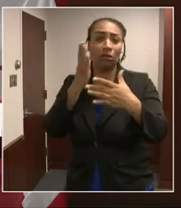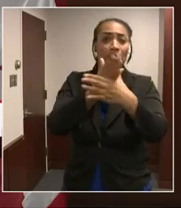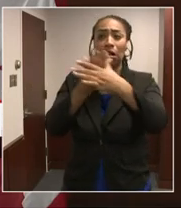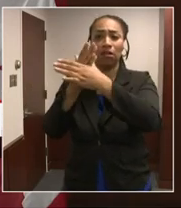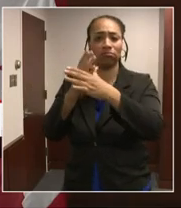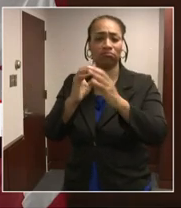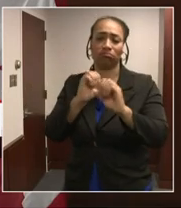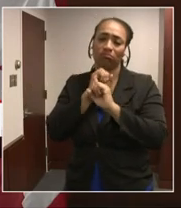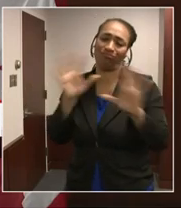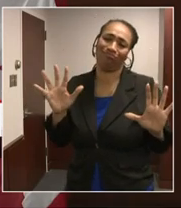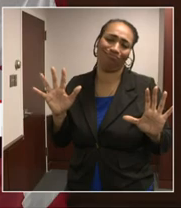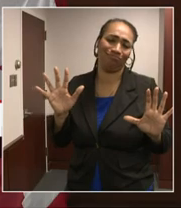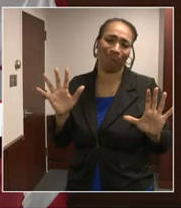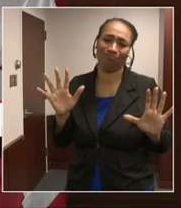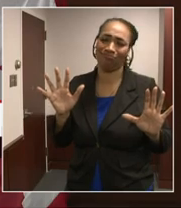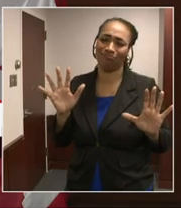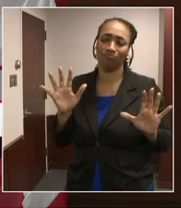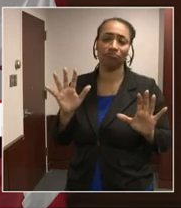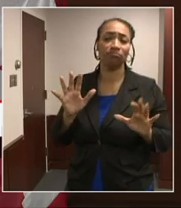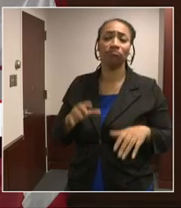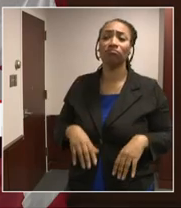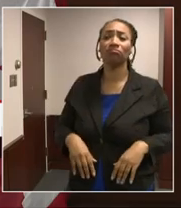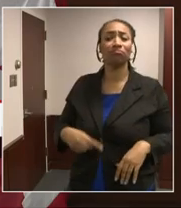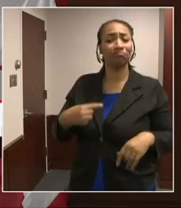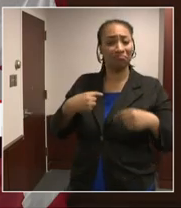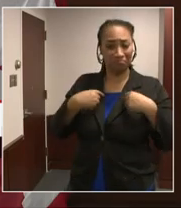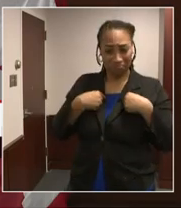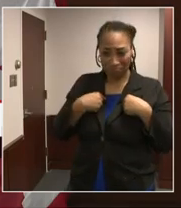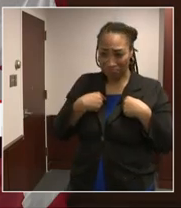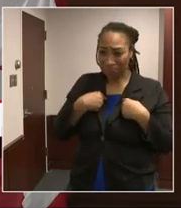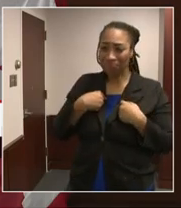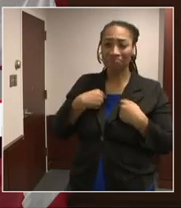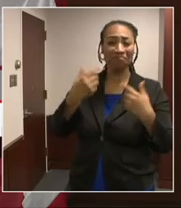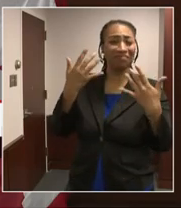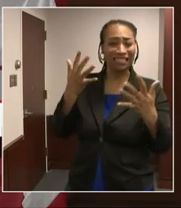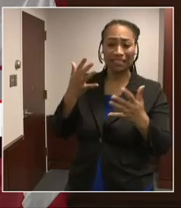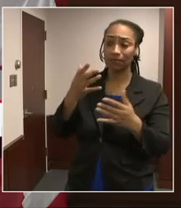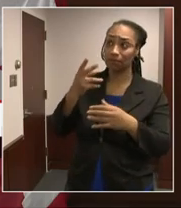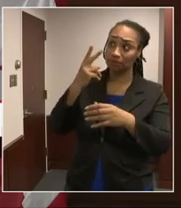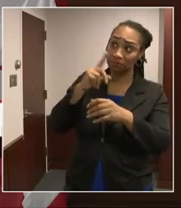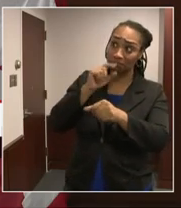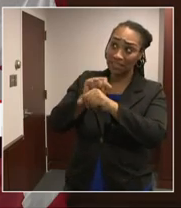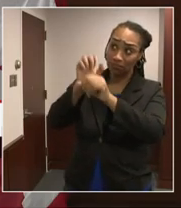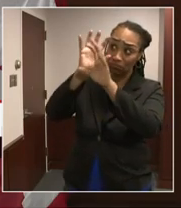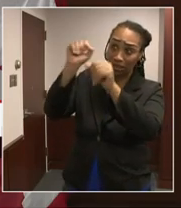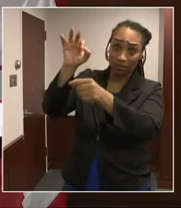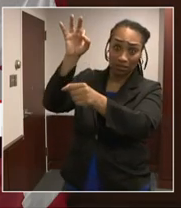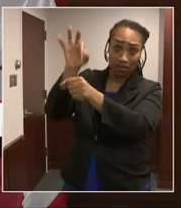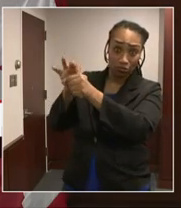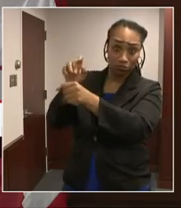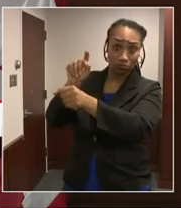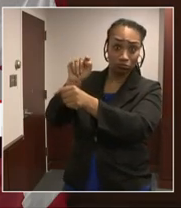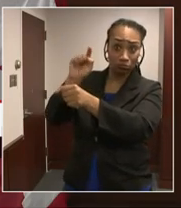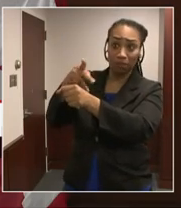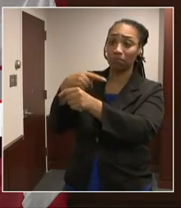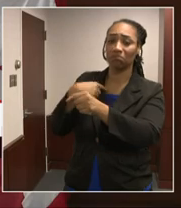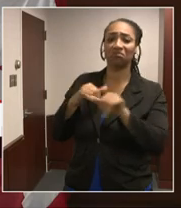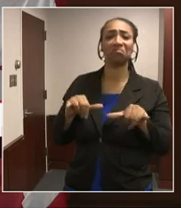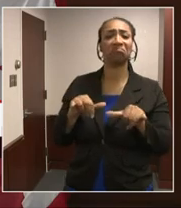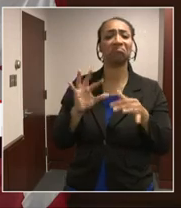since President Trump was elected, we want to work on shared priorities with him. He's